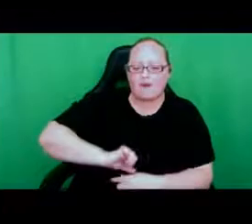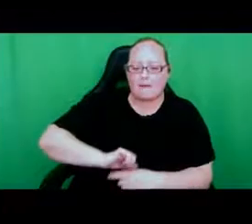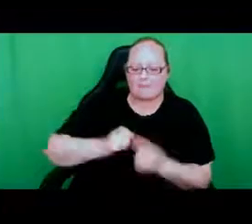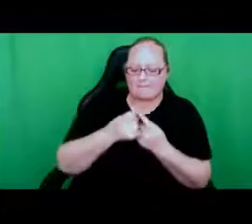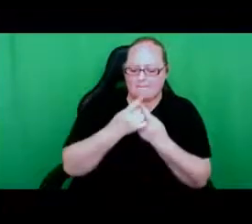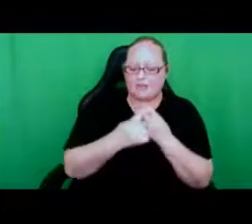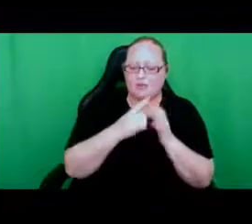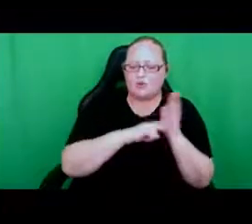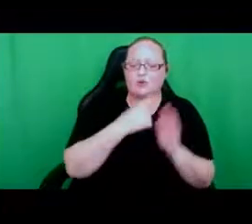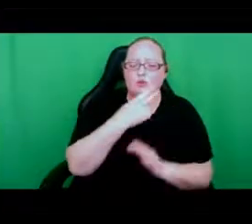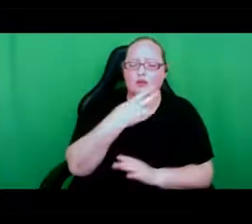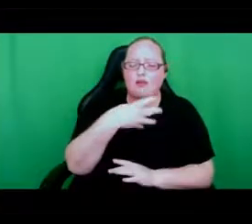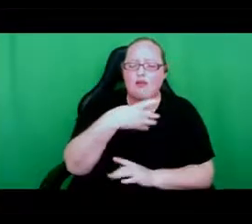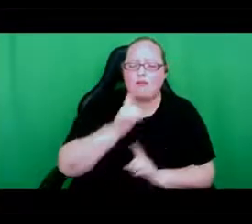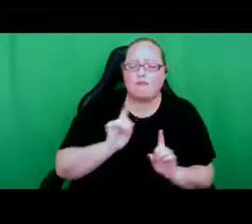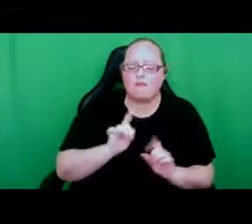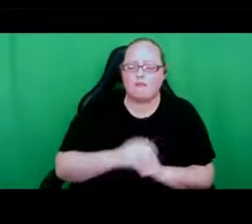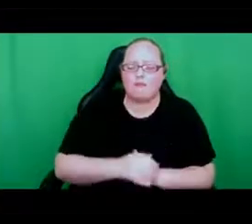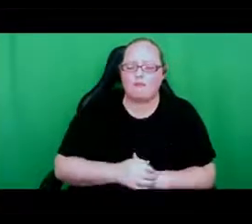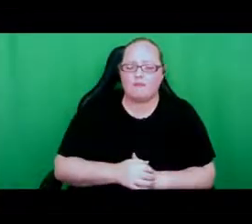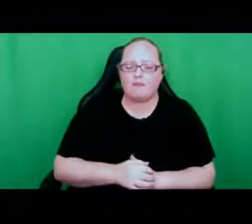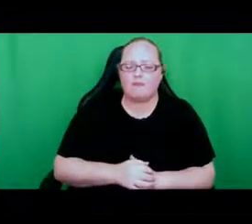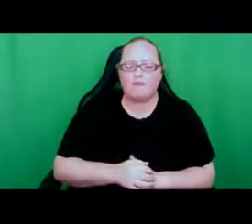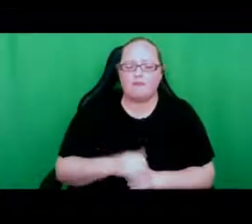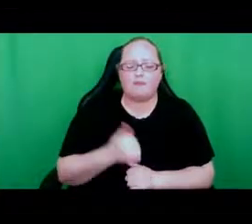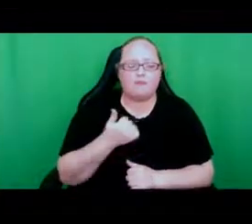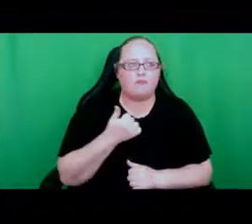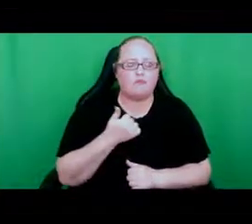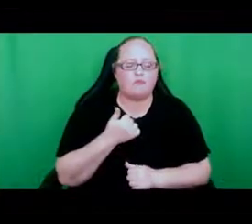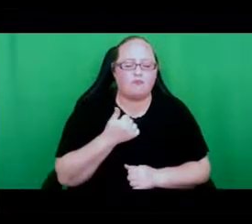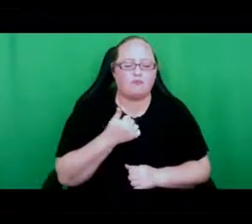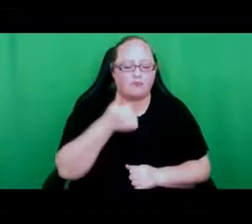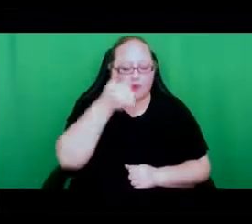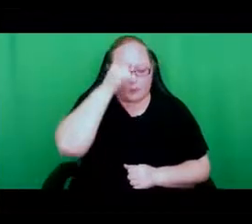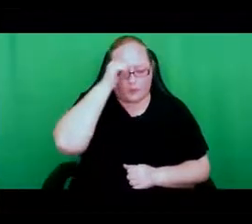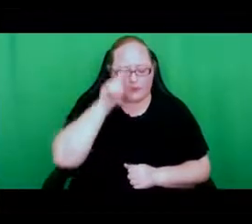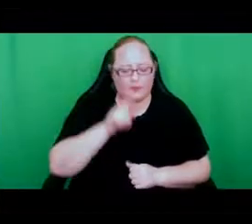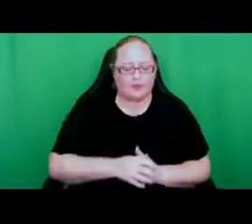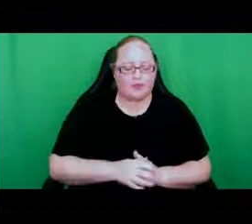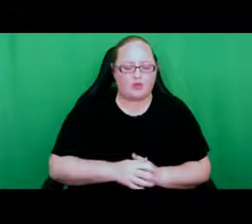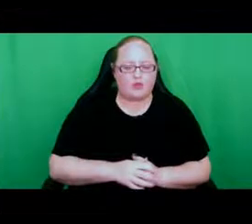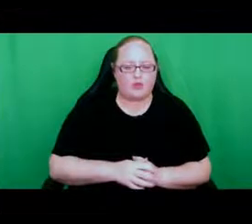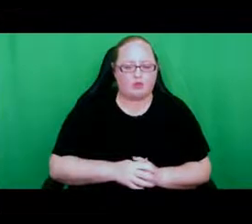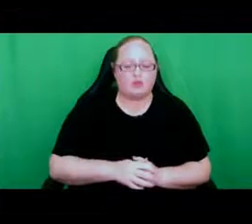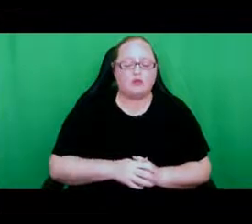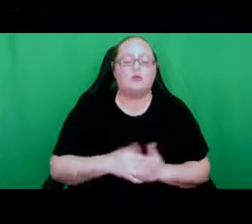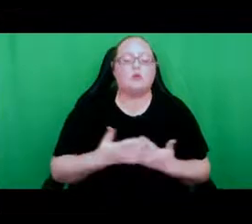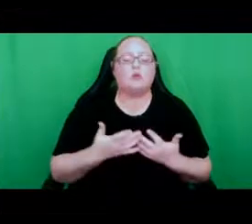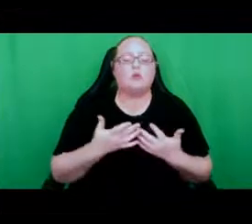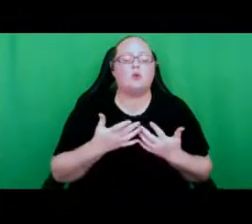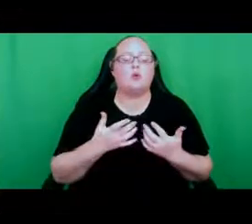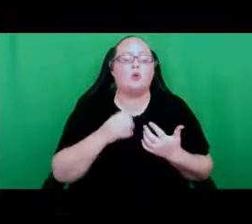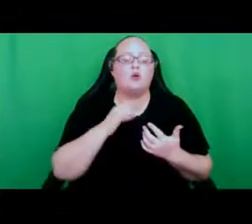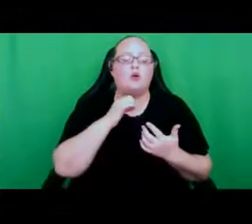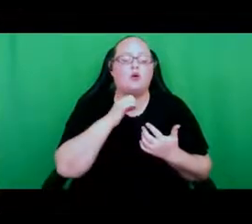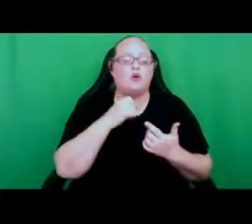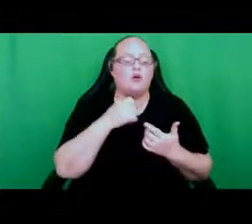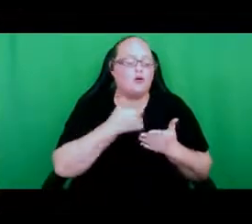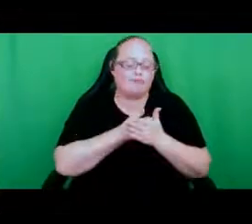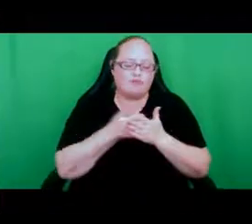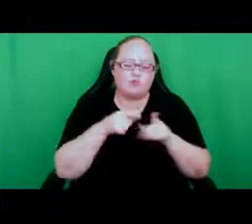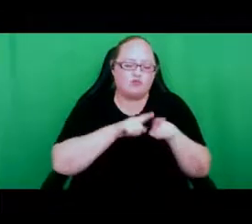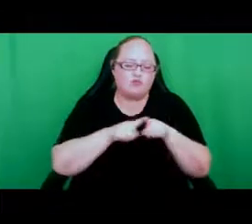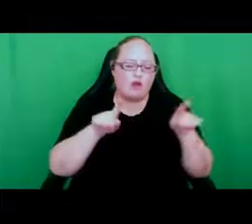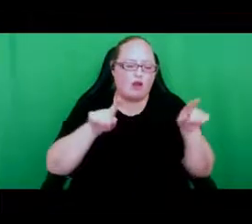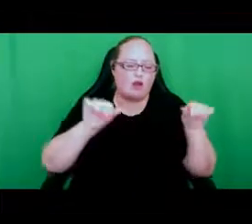Yeah. Yes, actually, yes, I can pick that up. Yeah, wherever possible, we're always seeking to minimise the